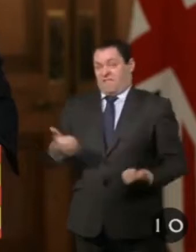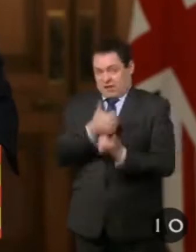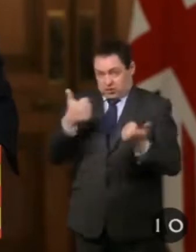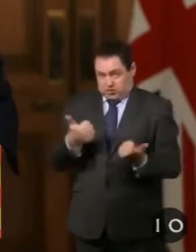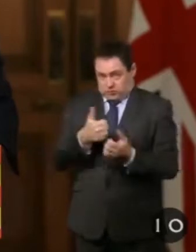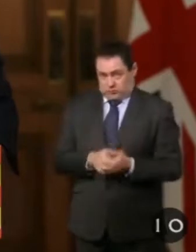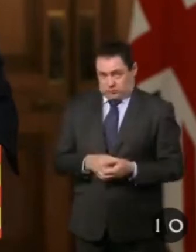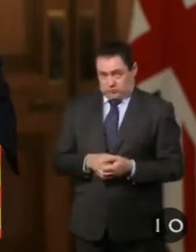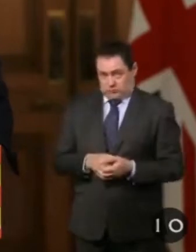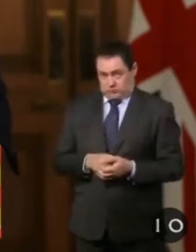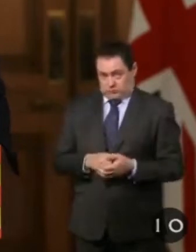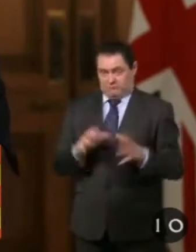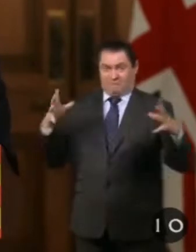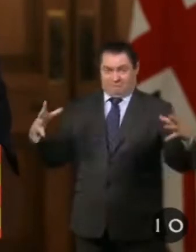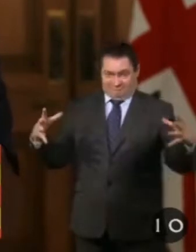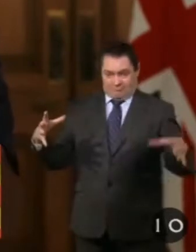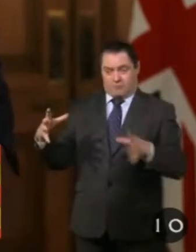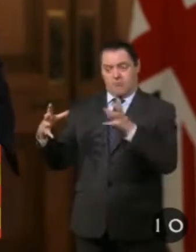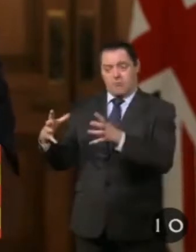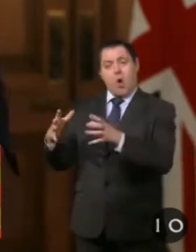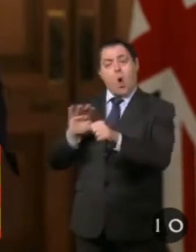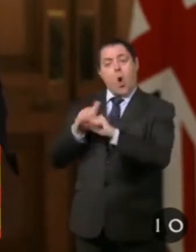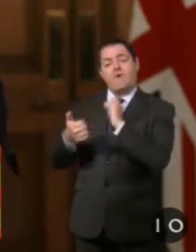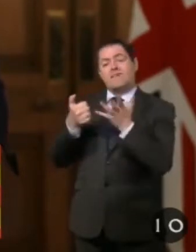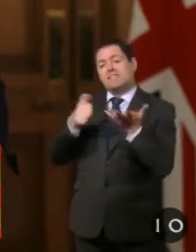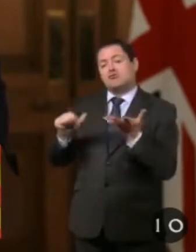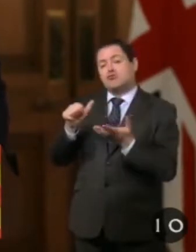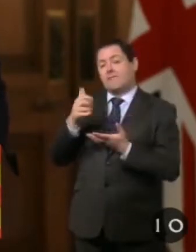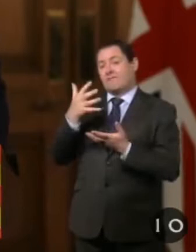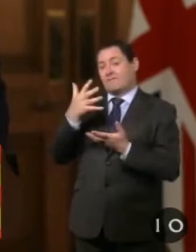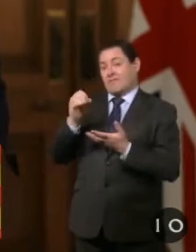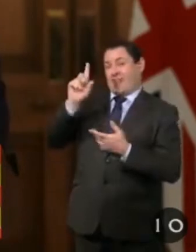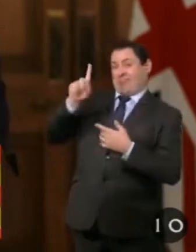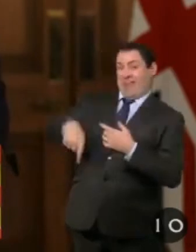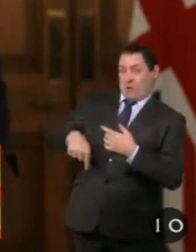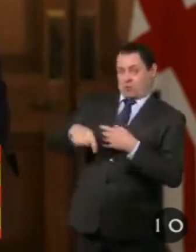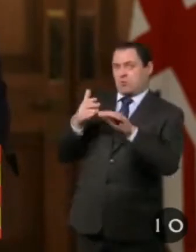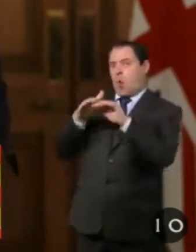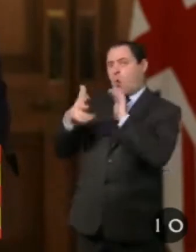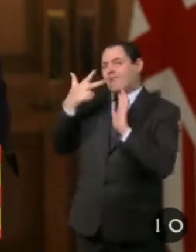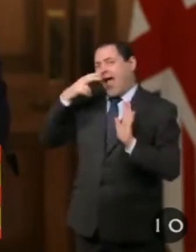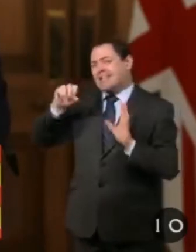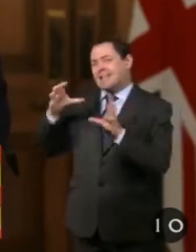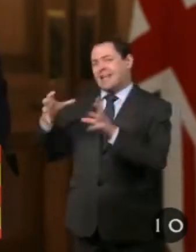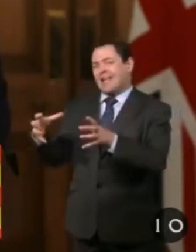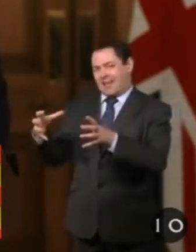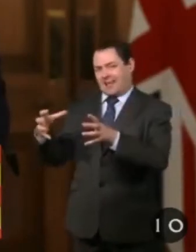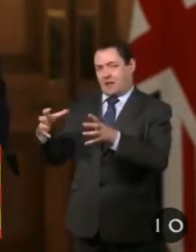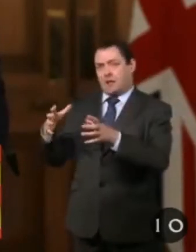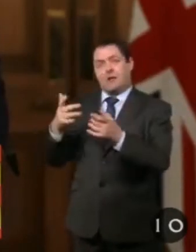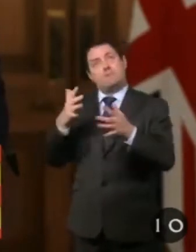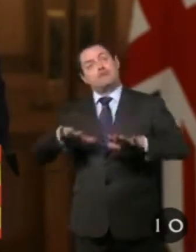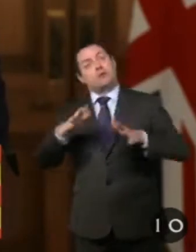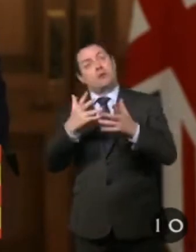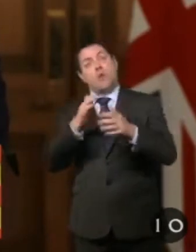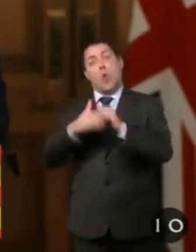people over 80, which is 23% of all the over 80s in England. And